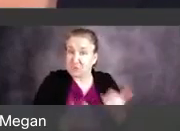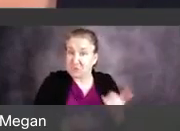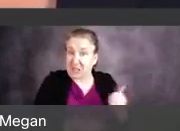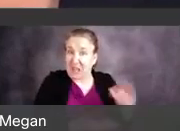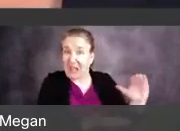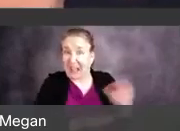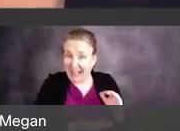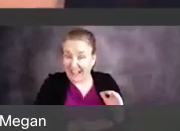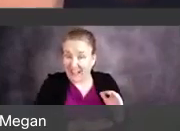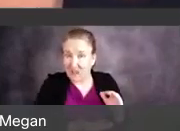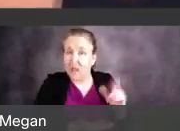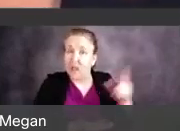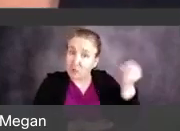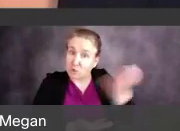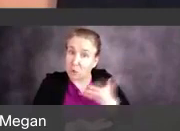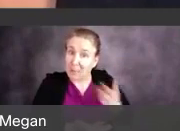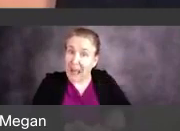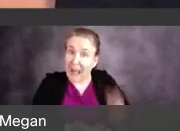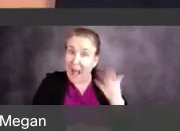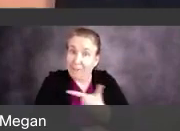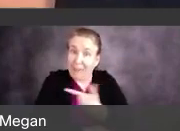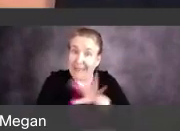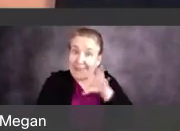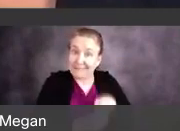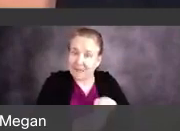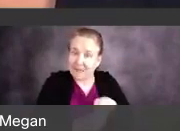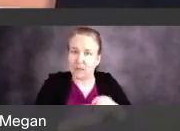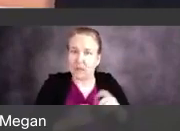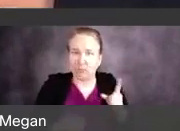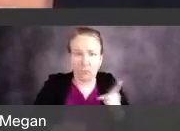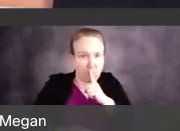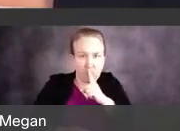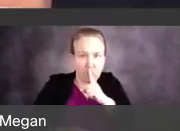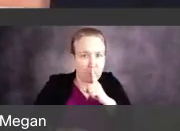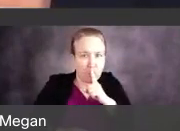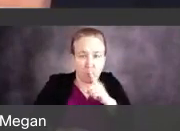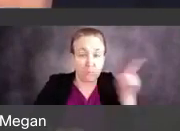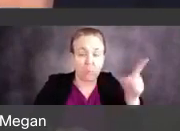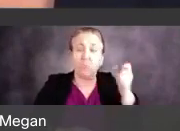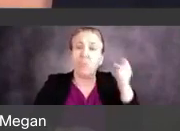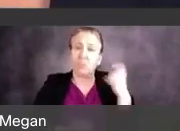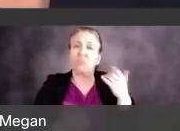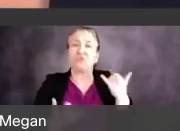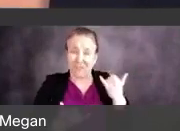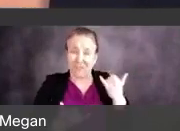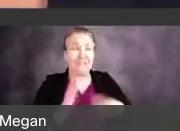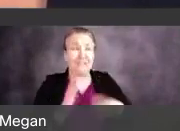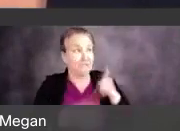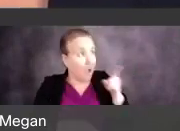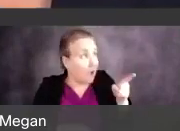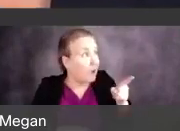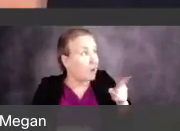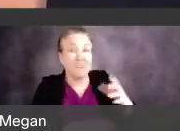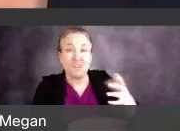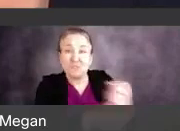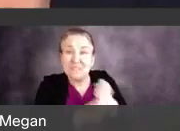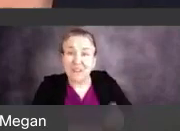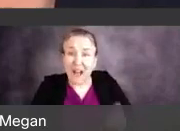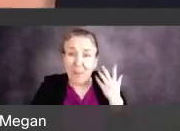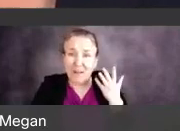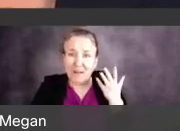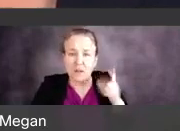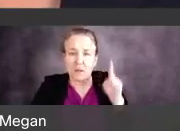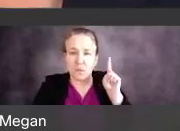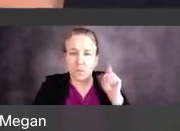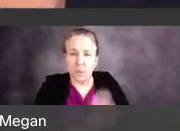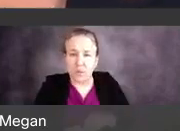were not told how many doses would be in that delivery. Today, we learned that we are receiving only